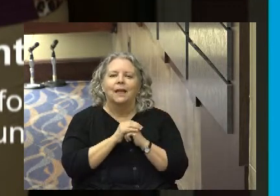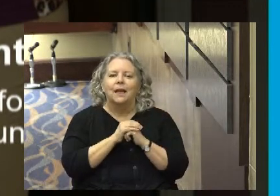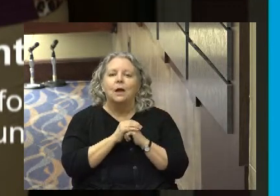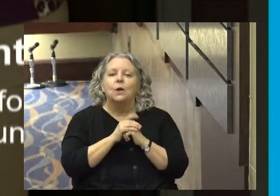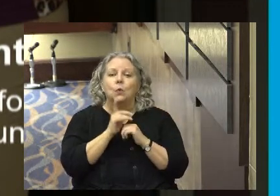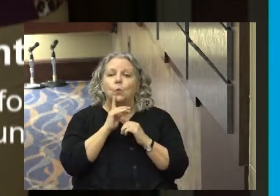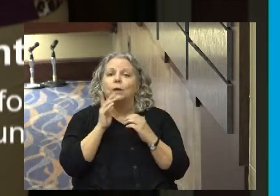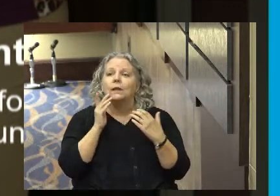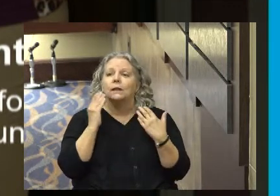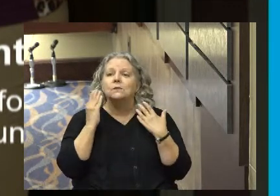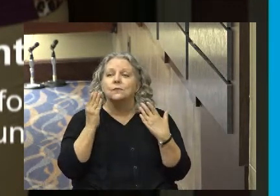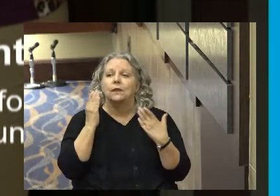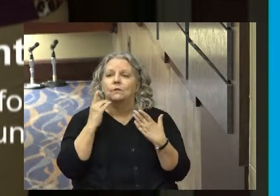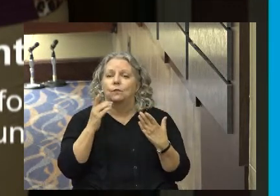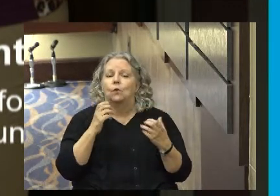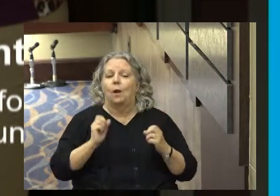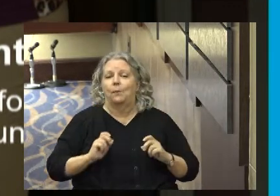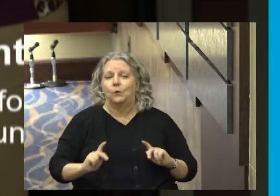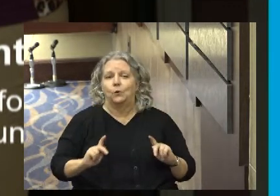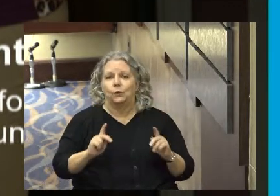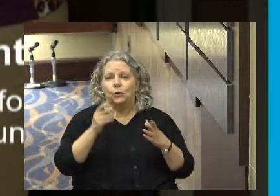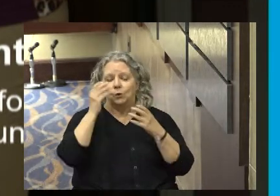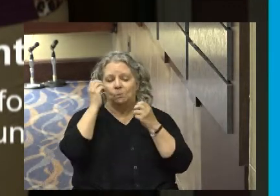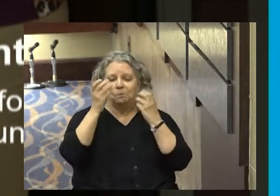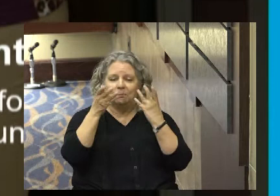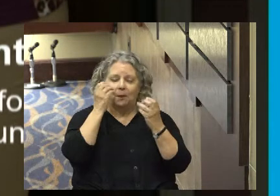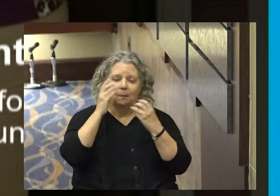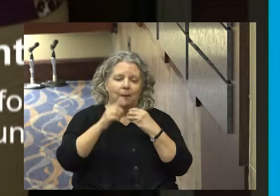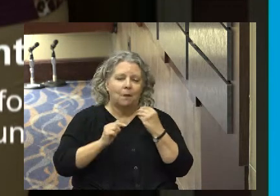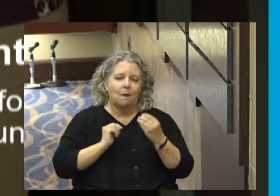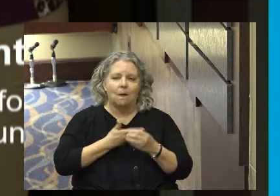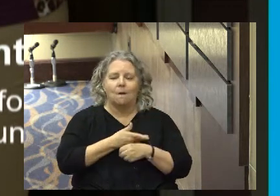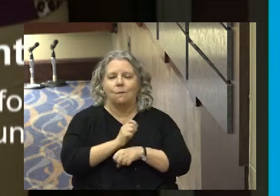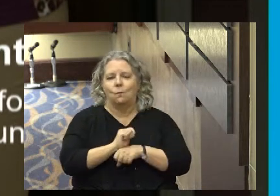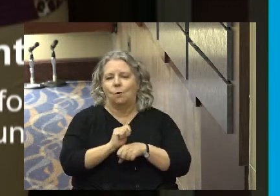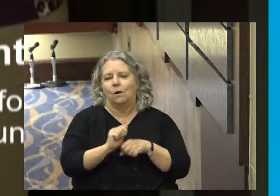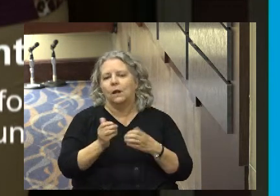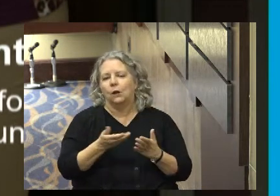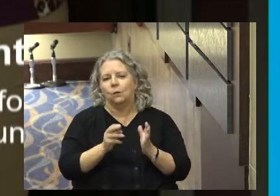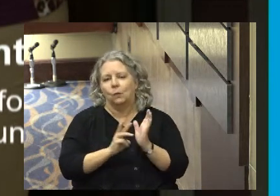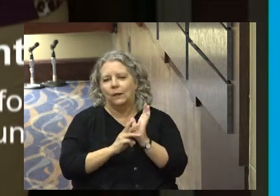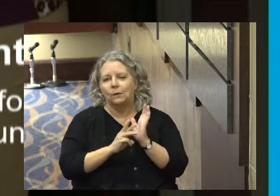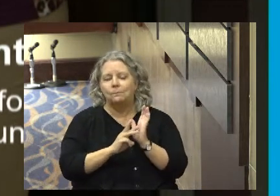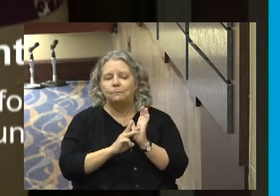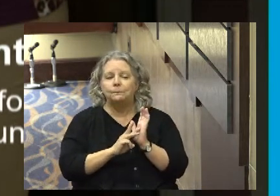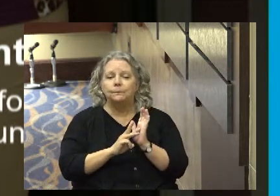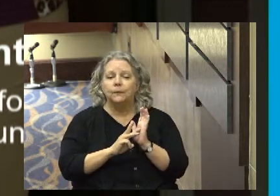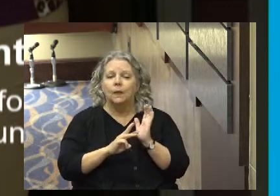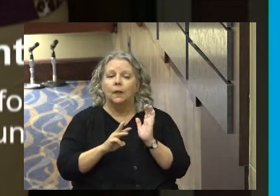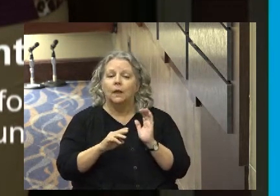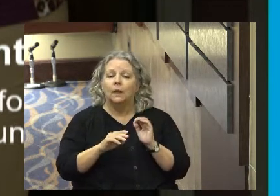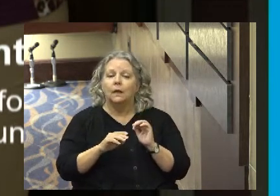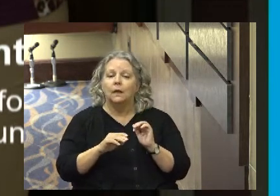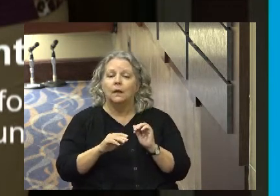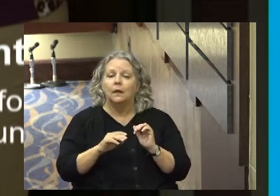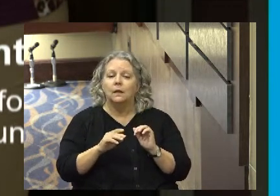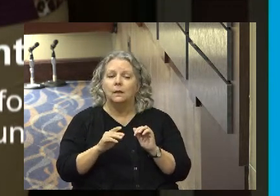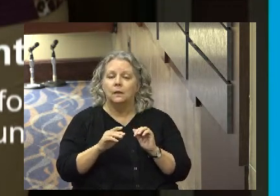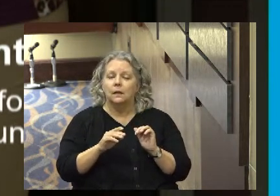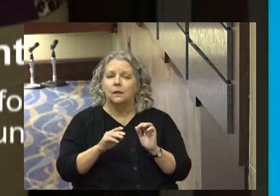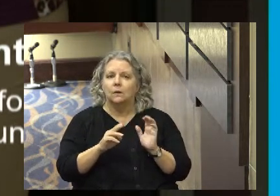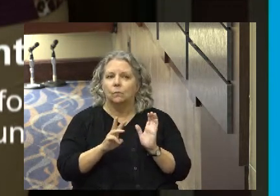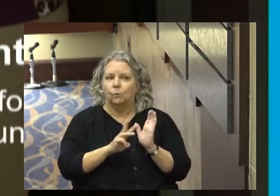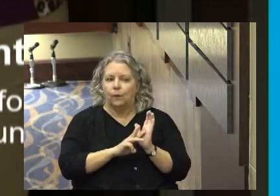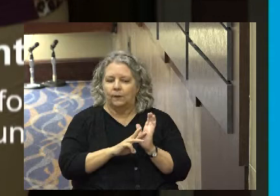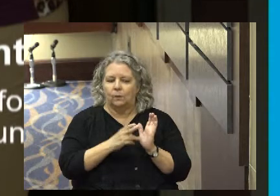Appreciate the chance to just share with you about Habitat and our work here in Waco. Waco Habitat for Humanity. Whoops, I